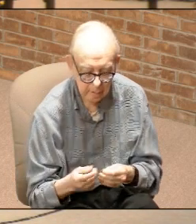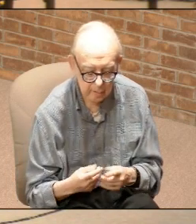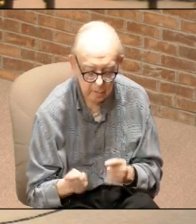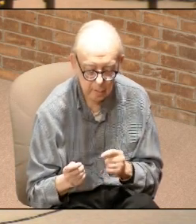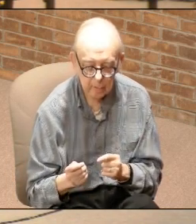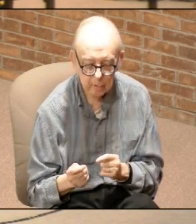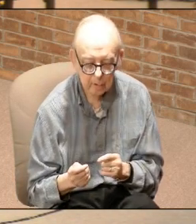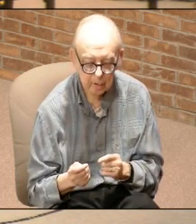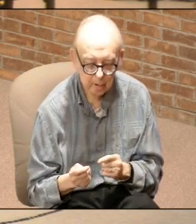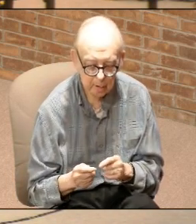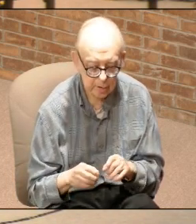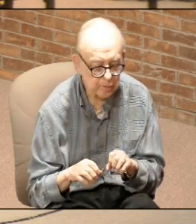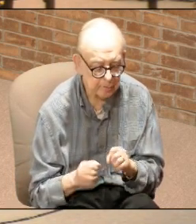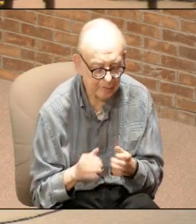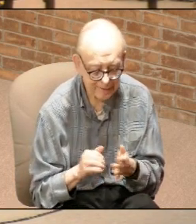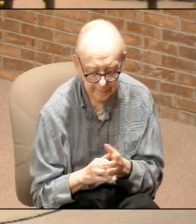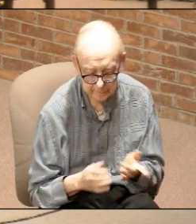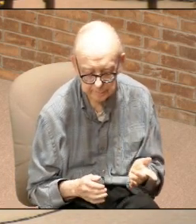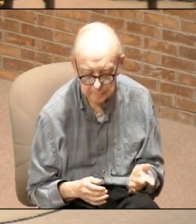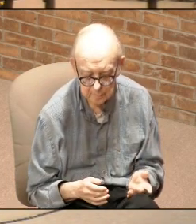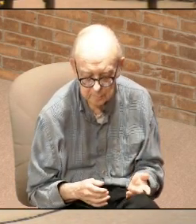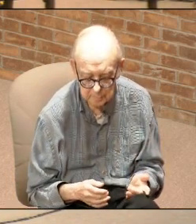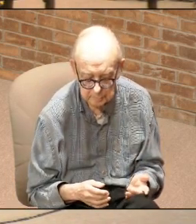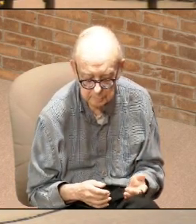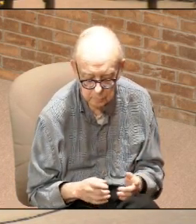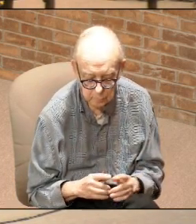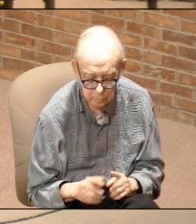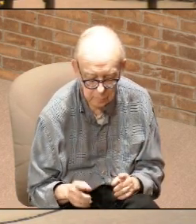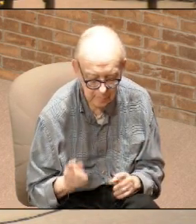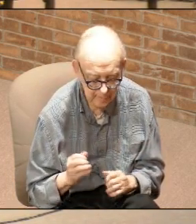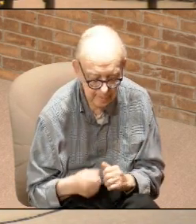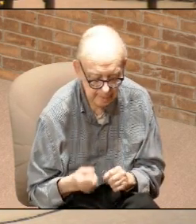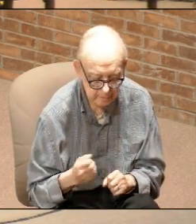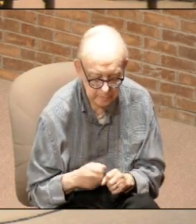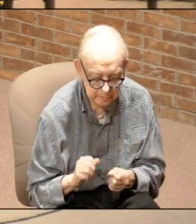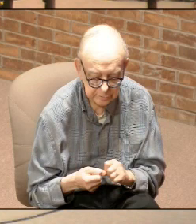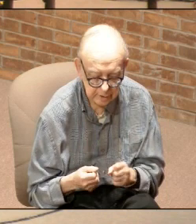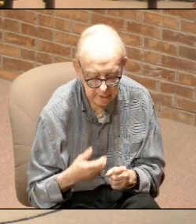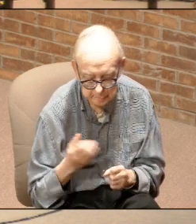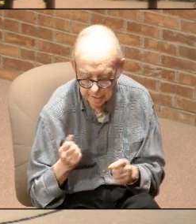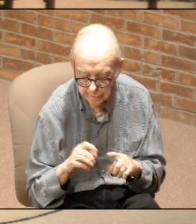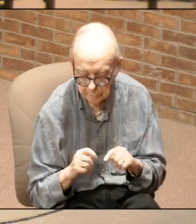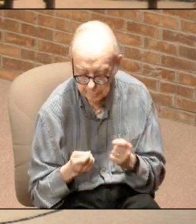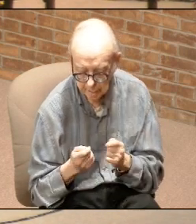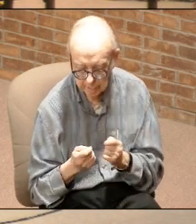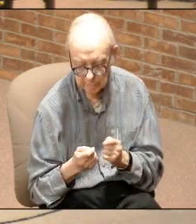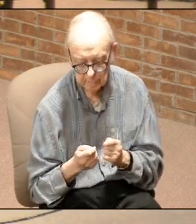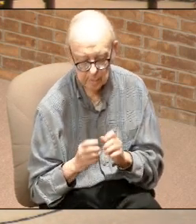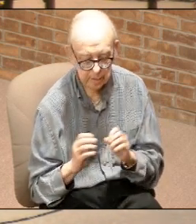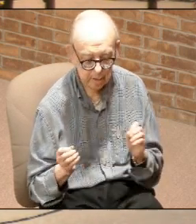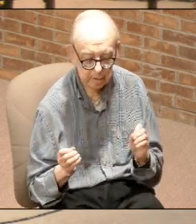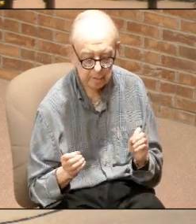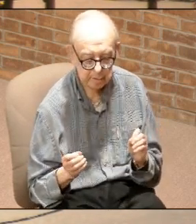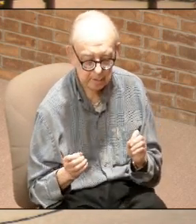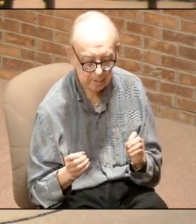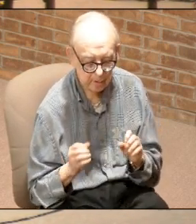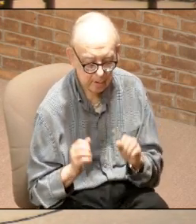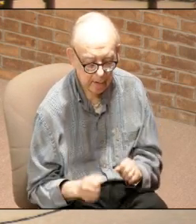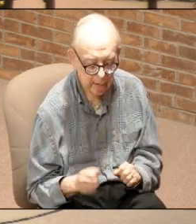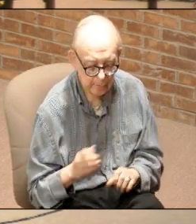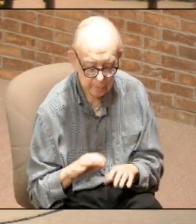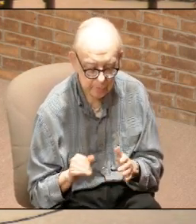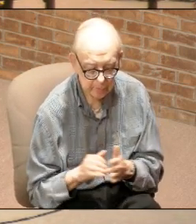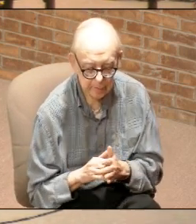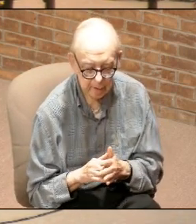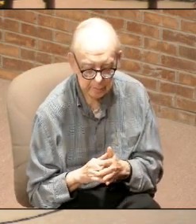try to break it but although each one tried his best none was able to